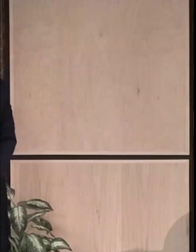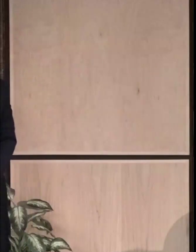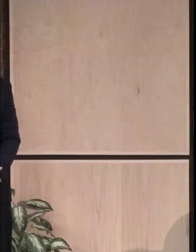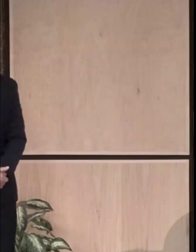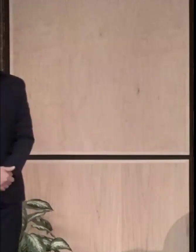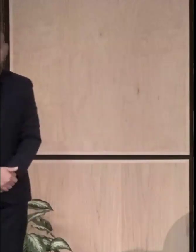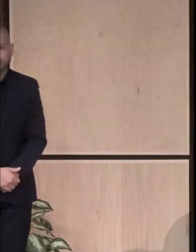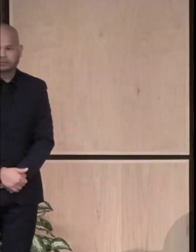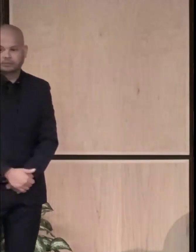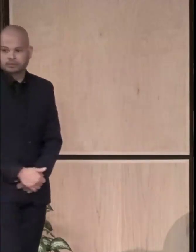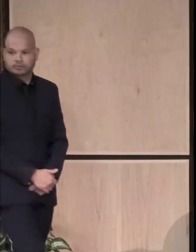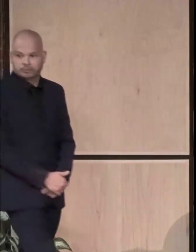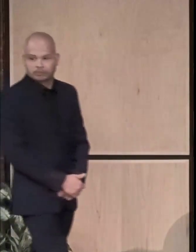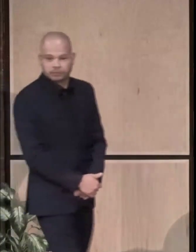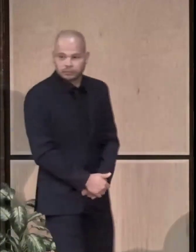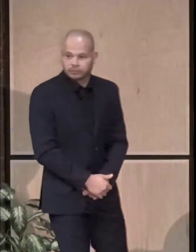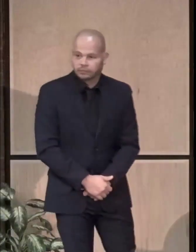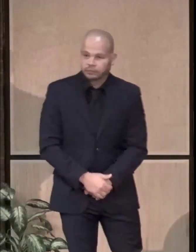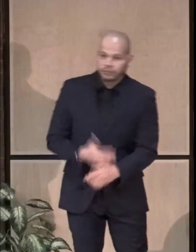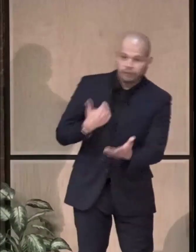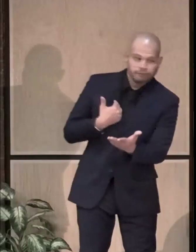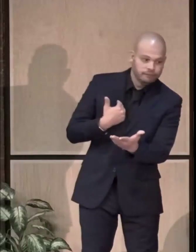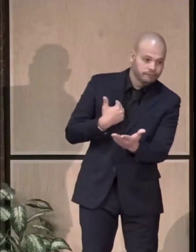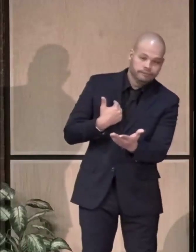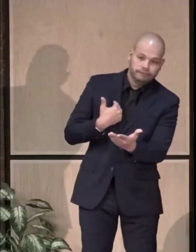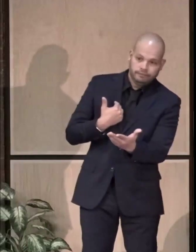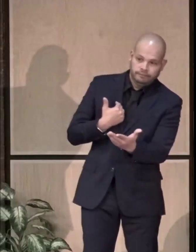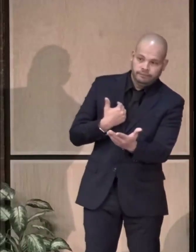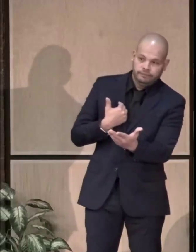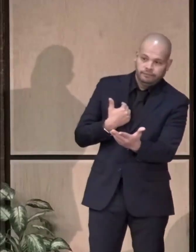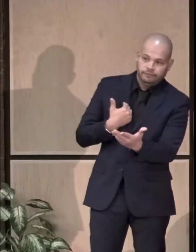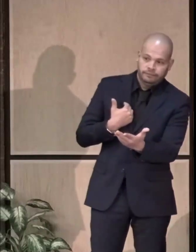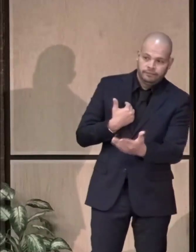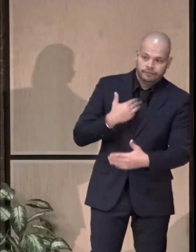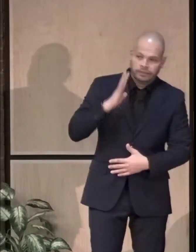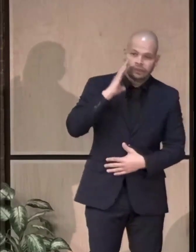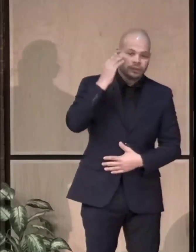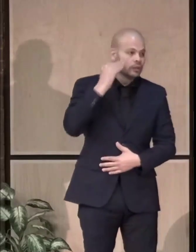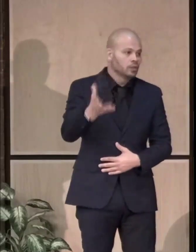You haven't? I do not. Okay, well, let me just represent to you